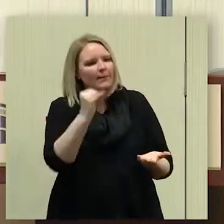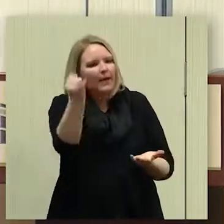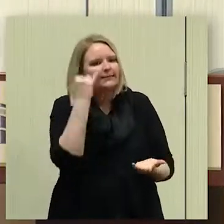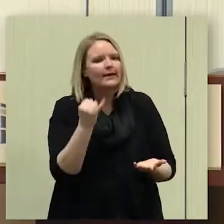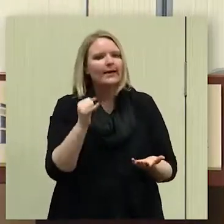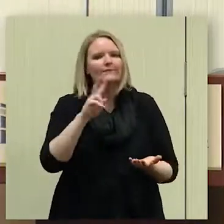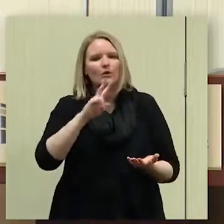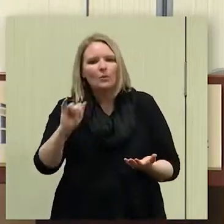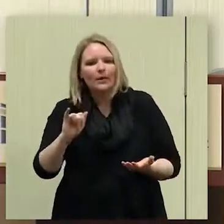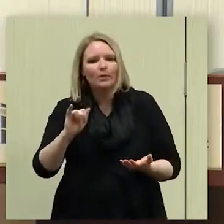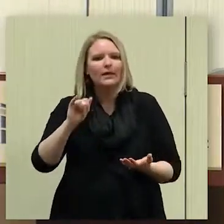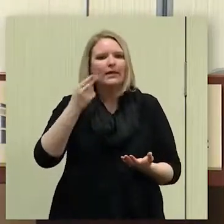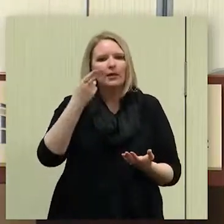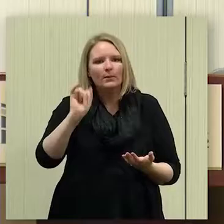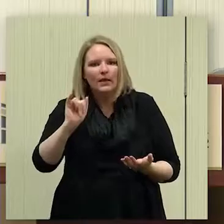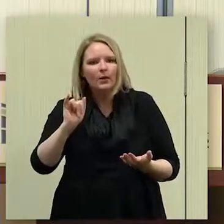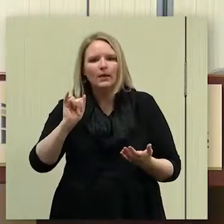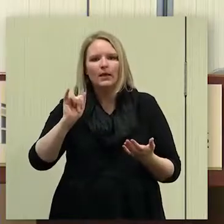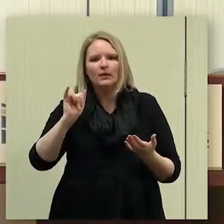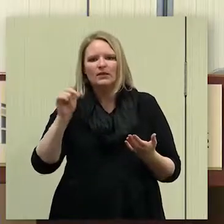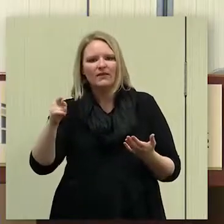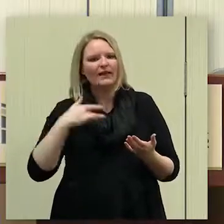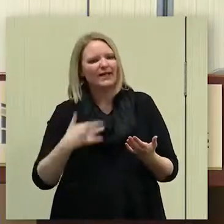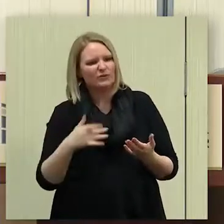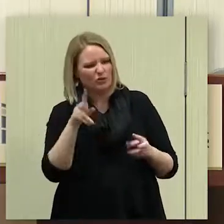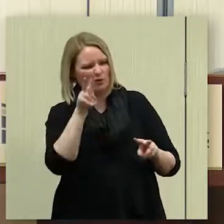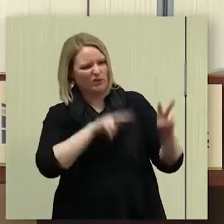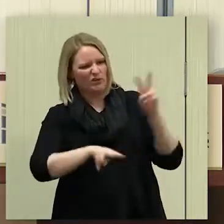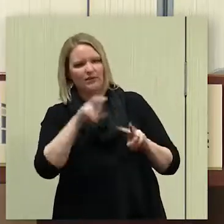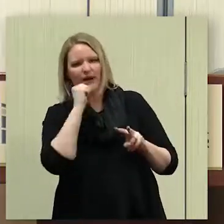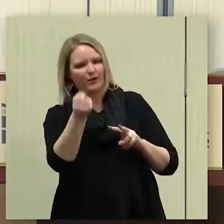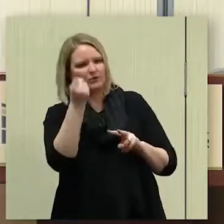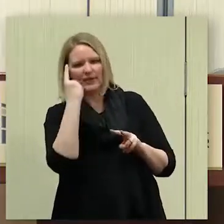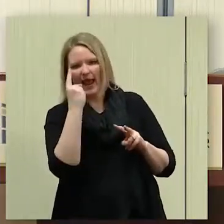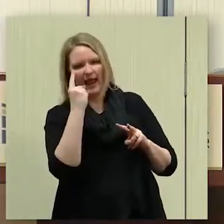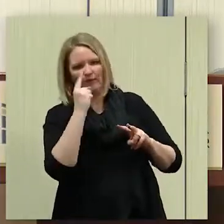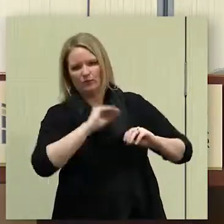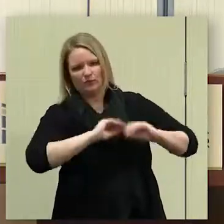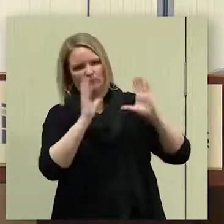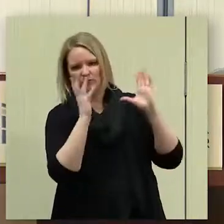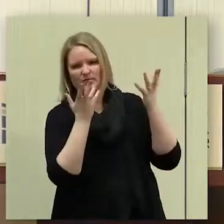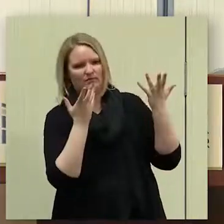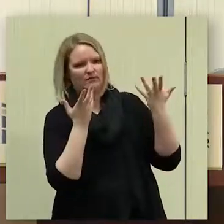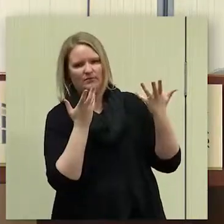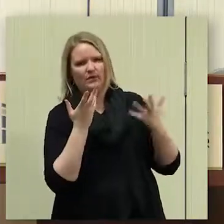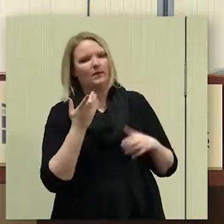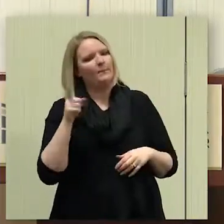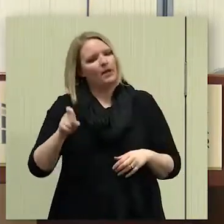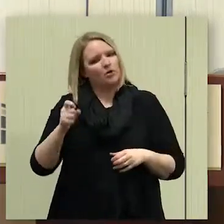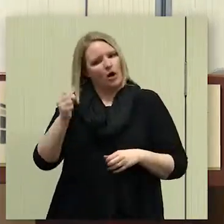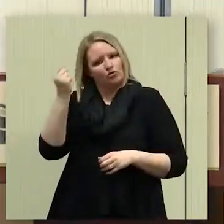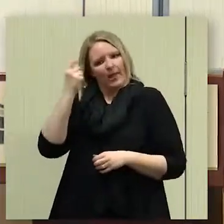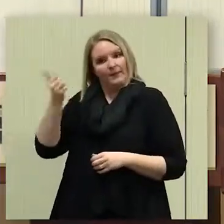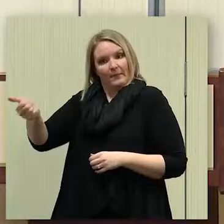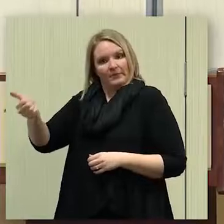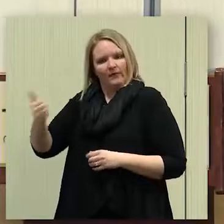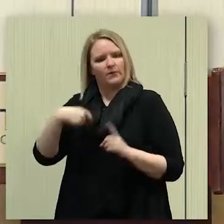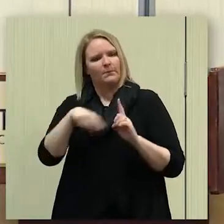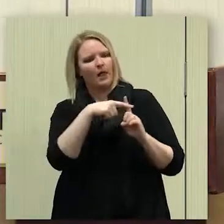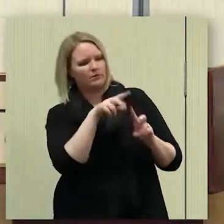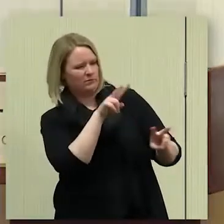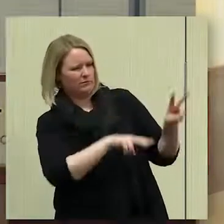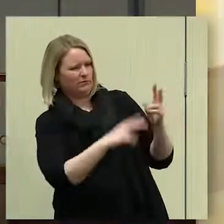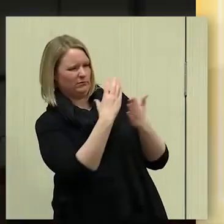developmental delays, reading other people's emotions and understanding their own emotions needs to be taught, needs to be